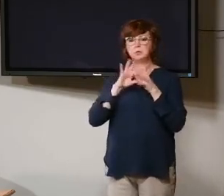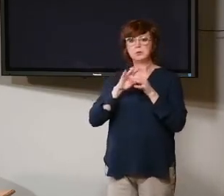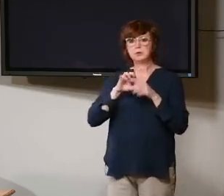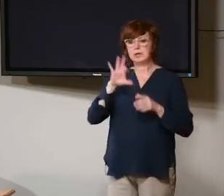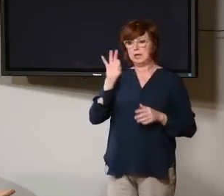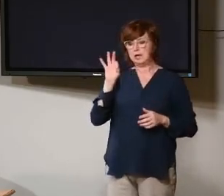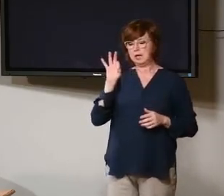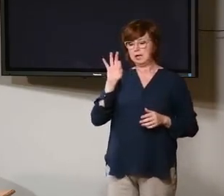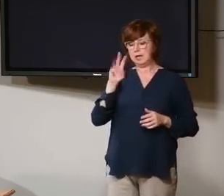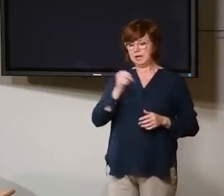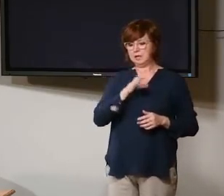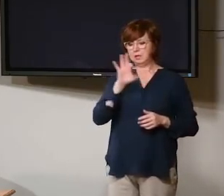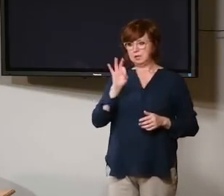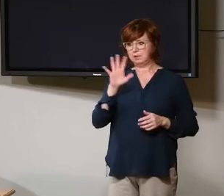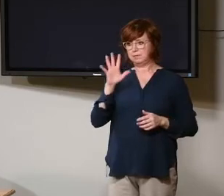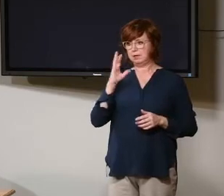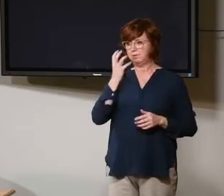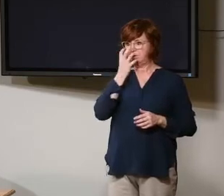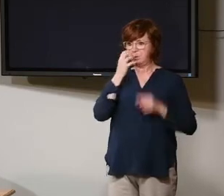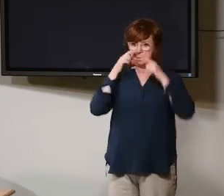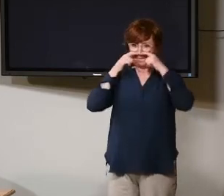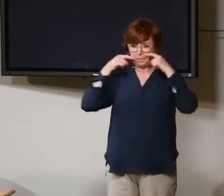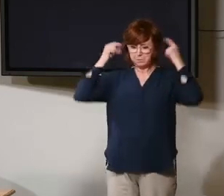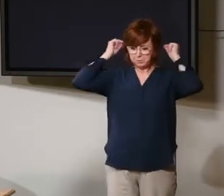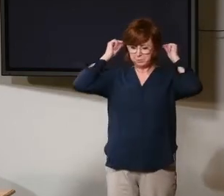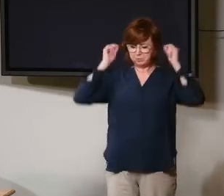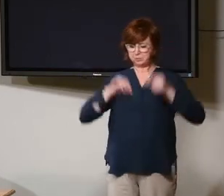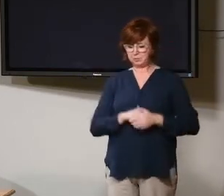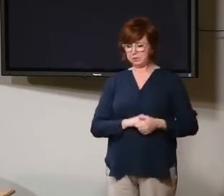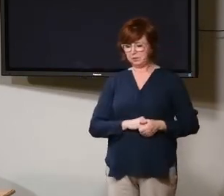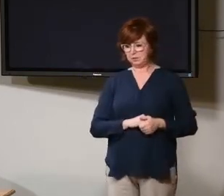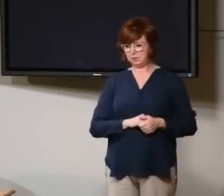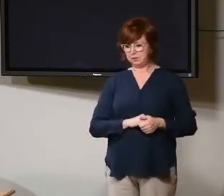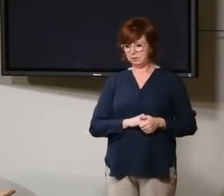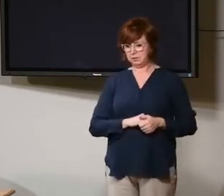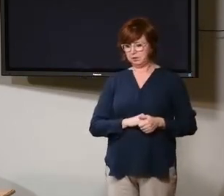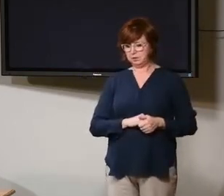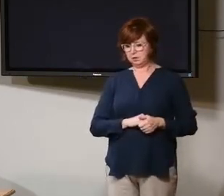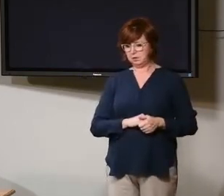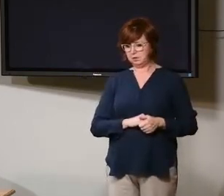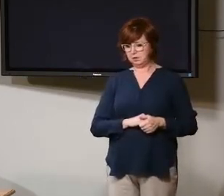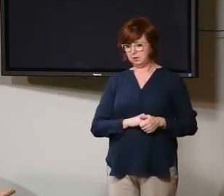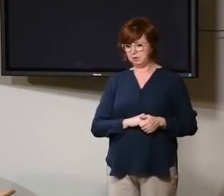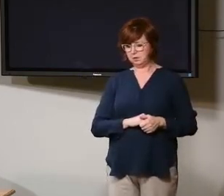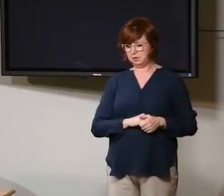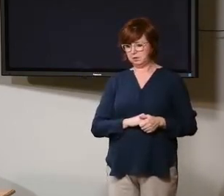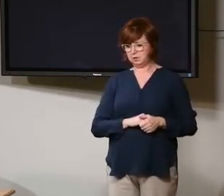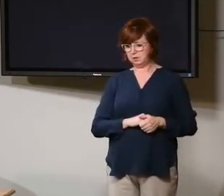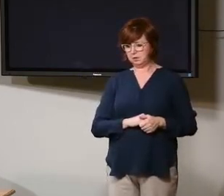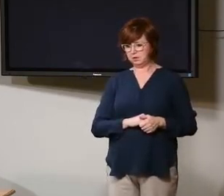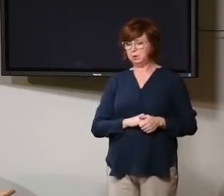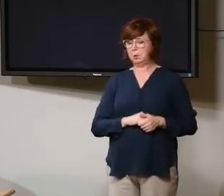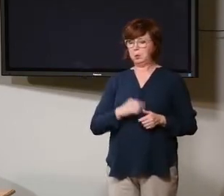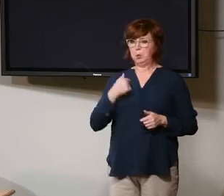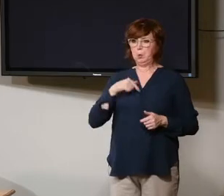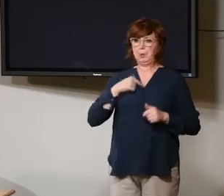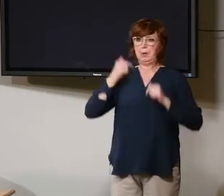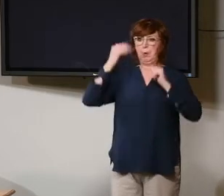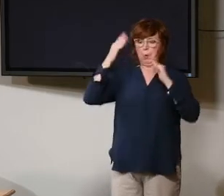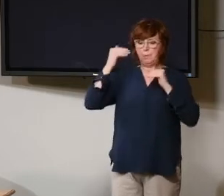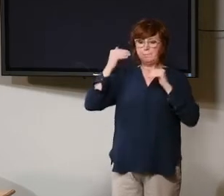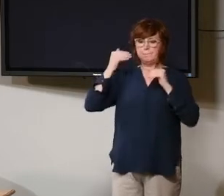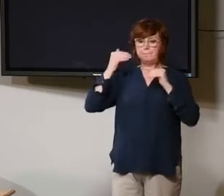masks themselves, as we hope that the supply does free up sooner rather than later. And I think, in